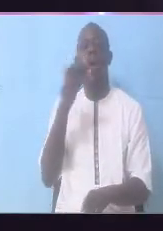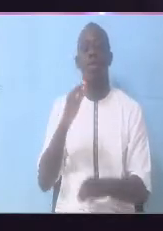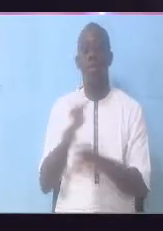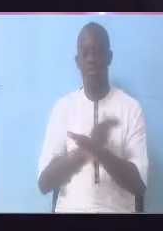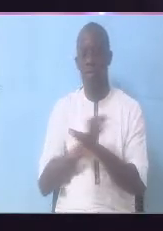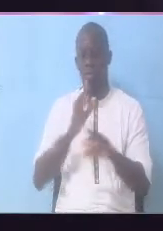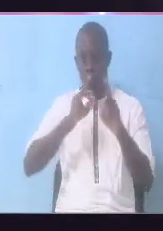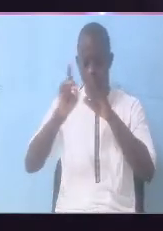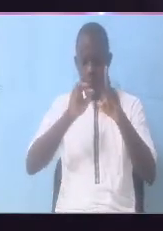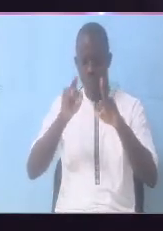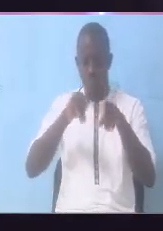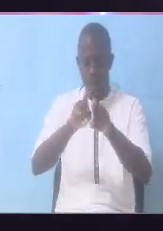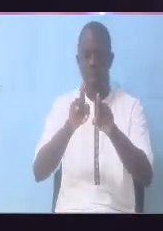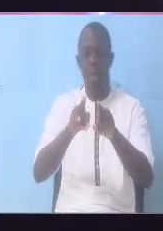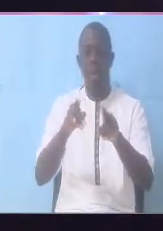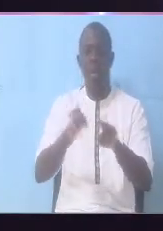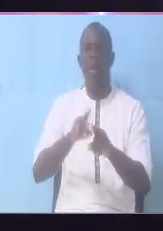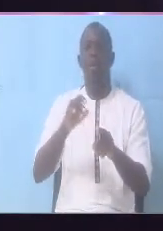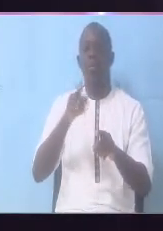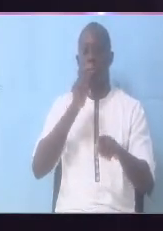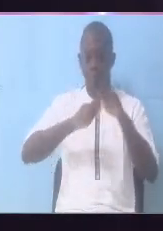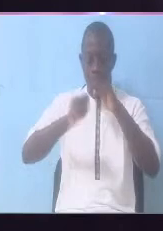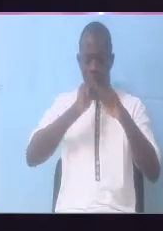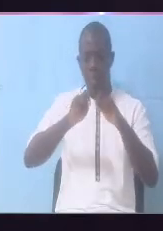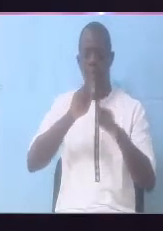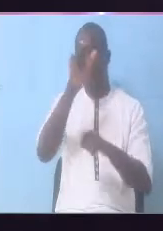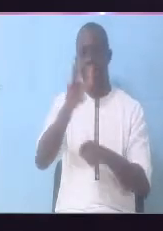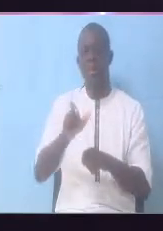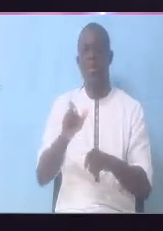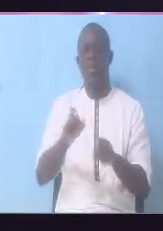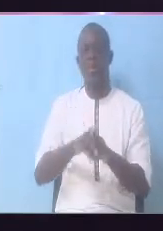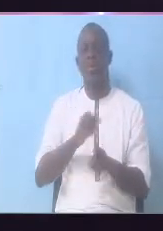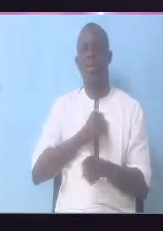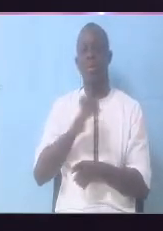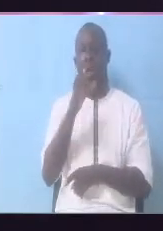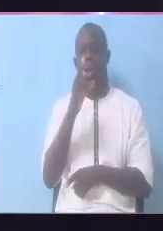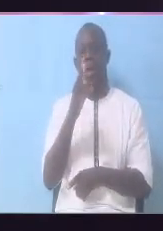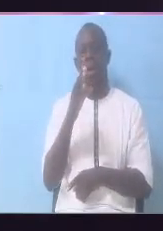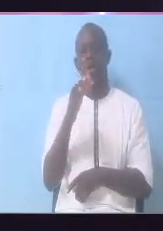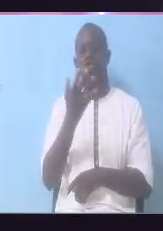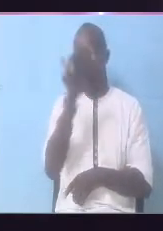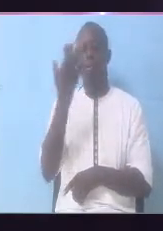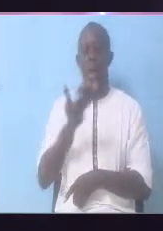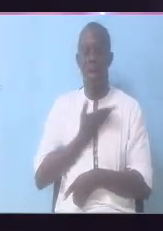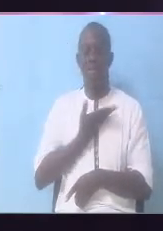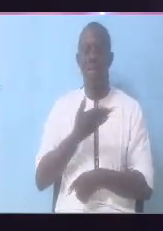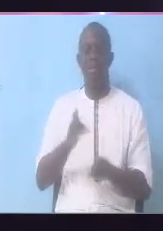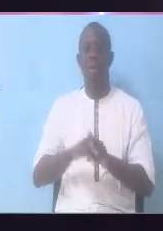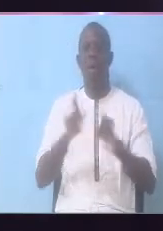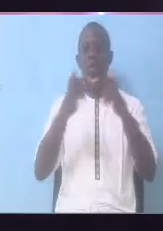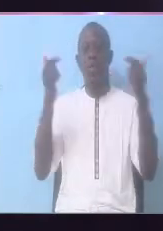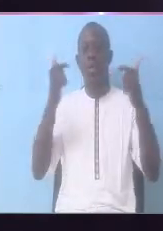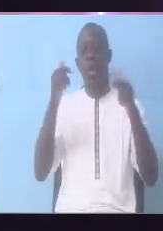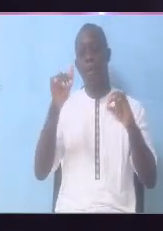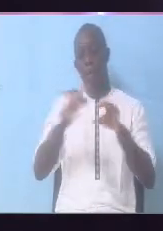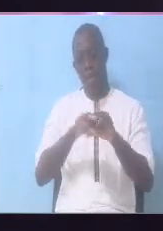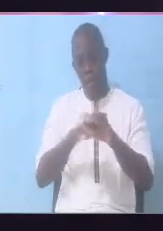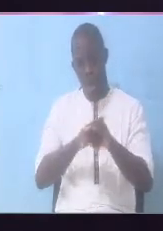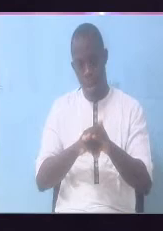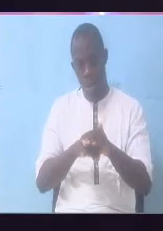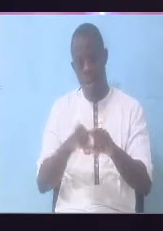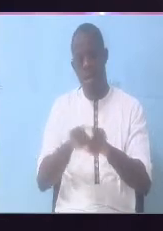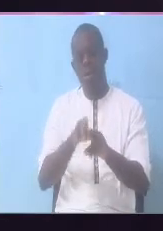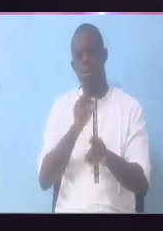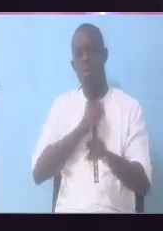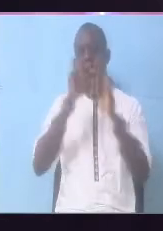they categorically told me some are there. They said opposition members to form a coalition. But the reason why I have to come for this to make sure they never form coalition,